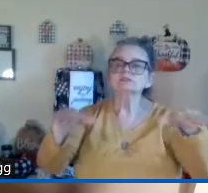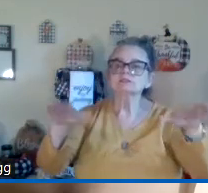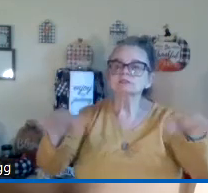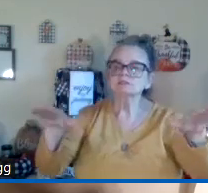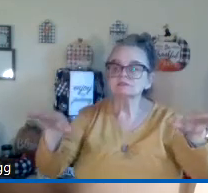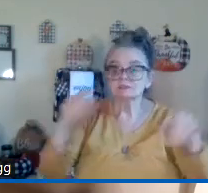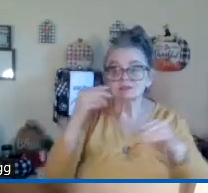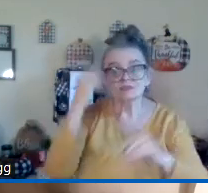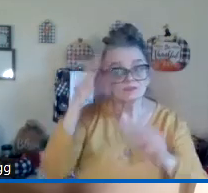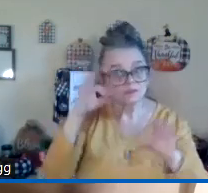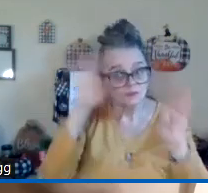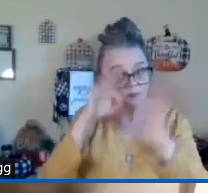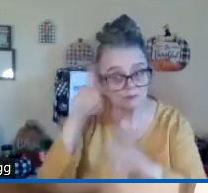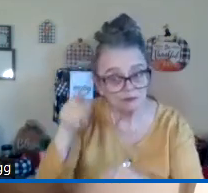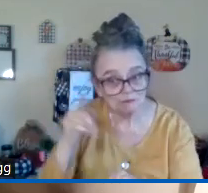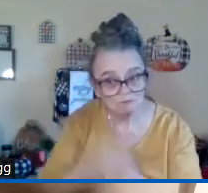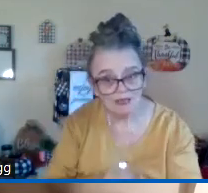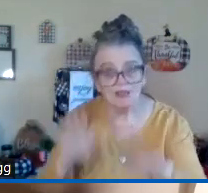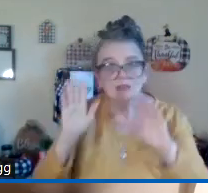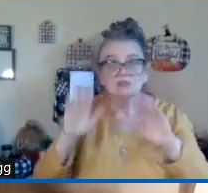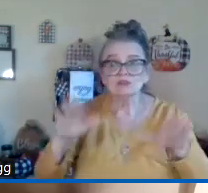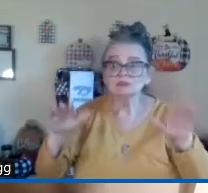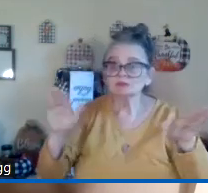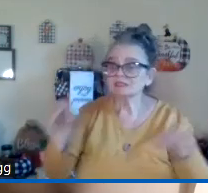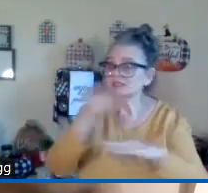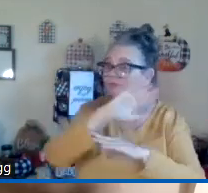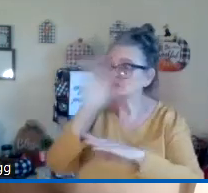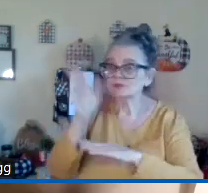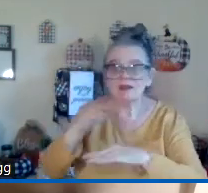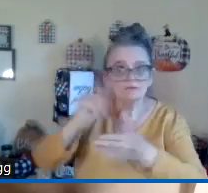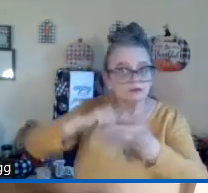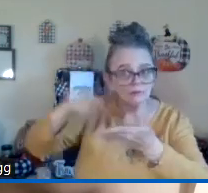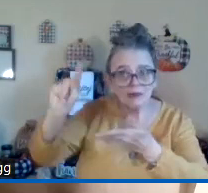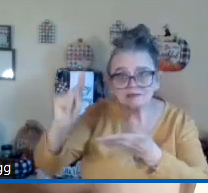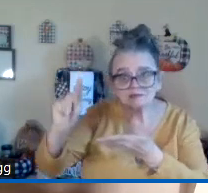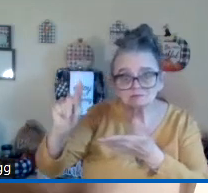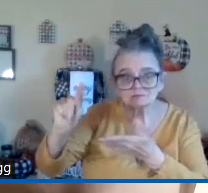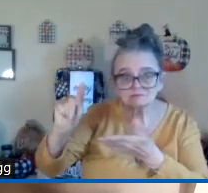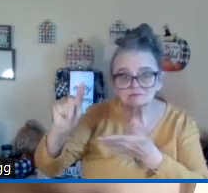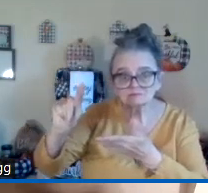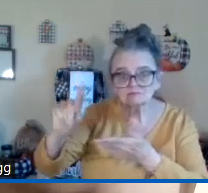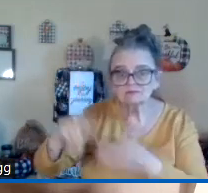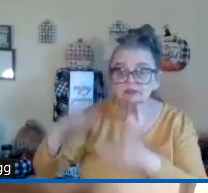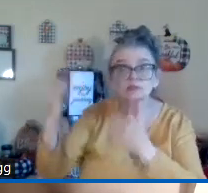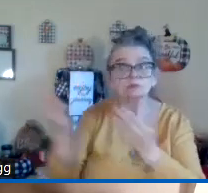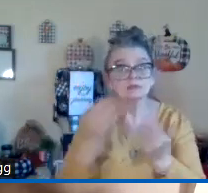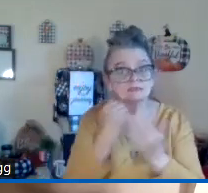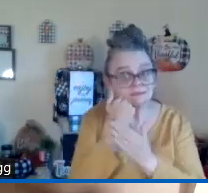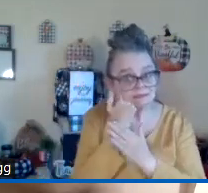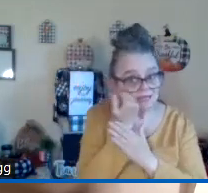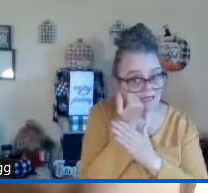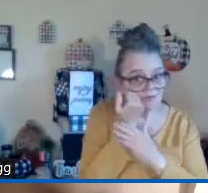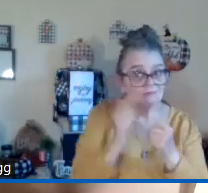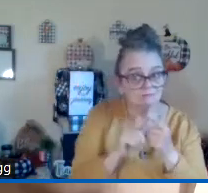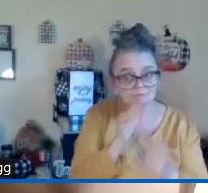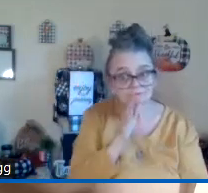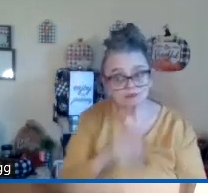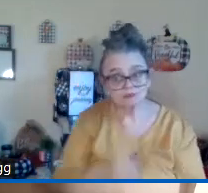have long life if we don't have that idea